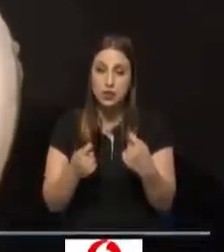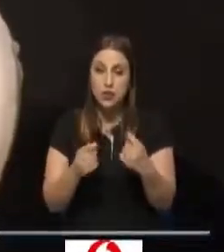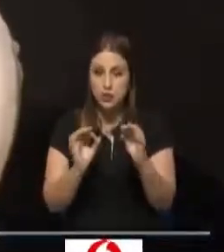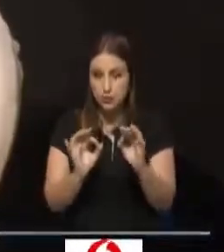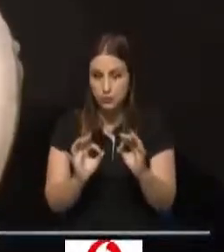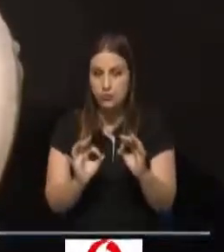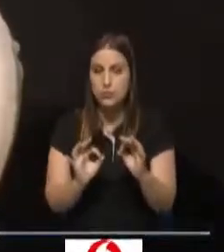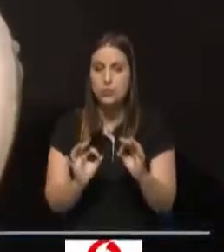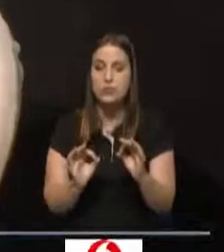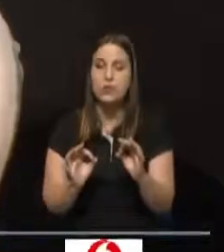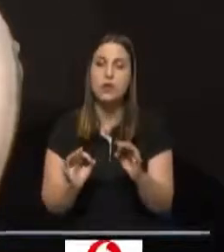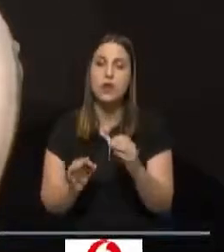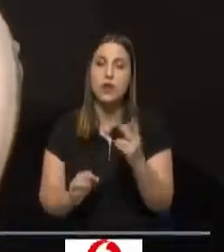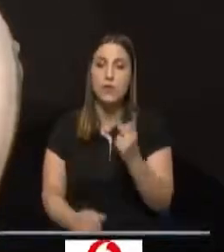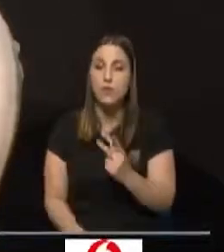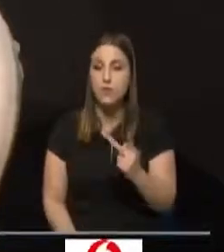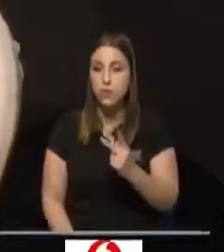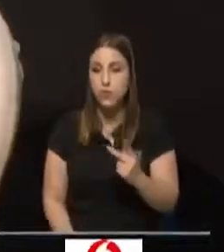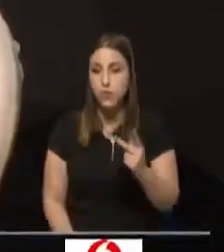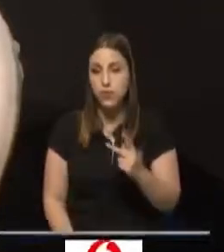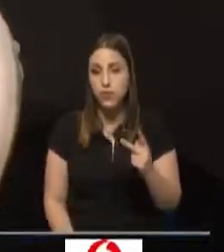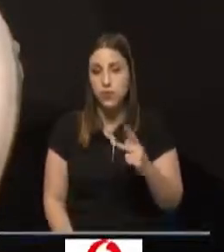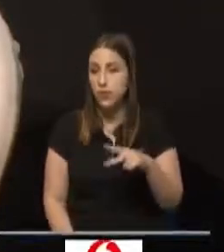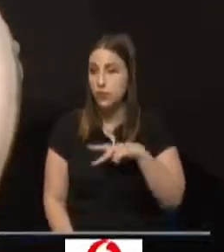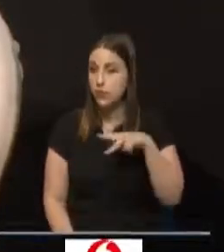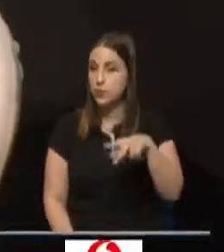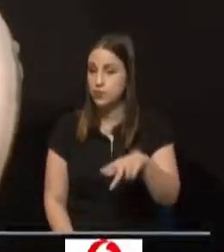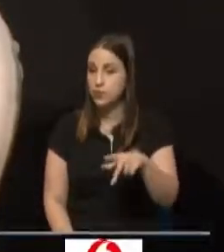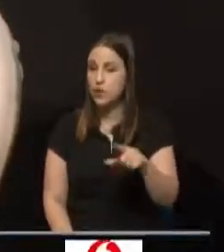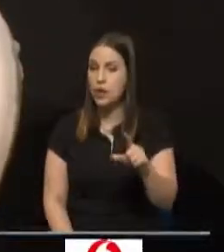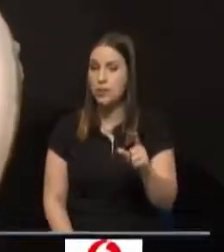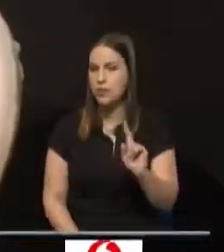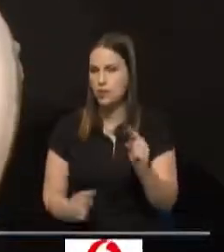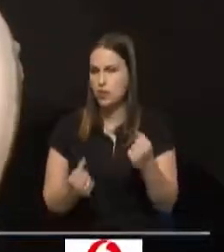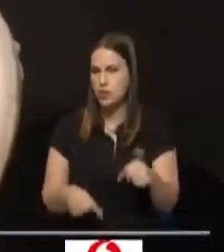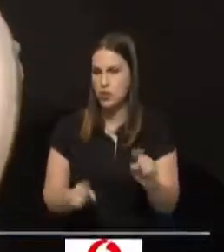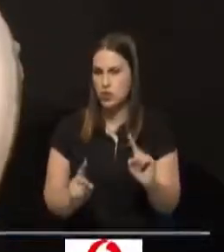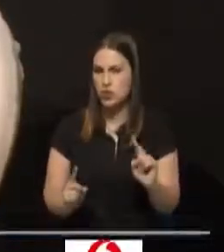relation to consumption.